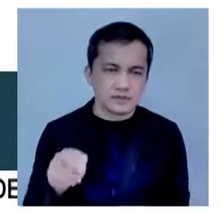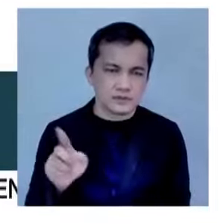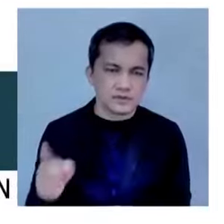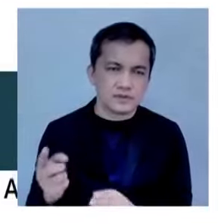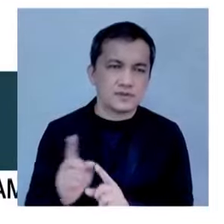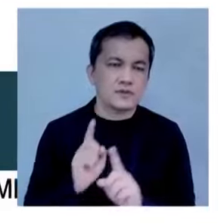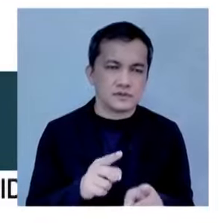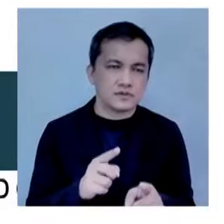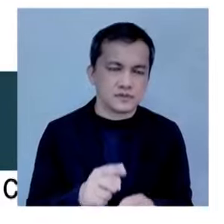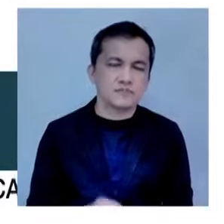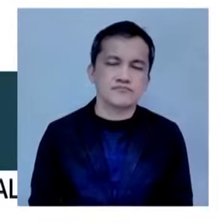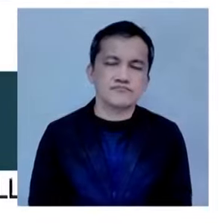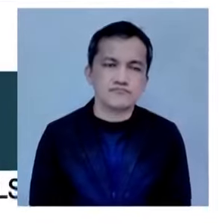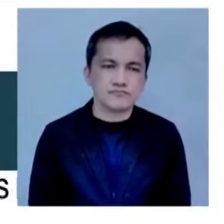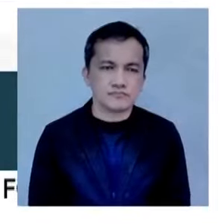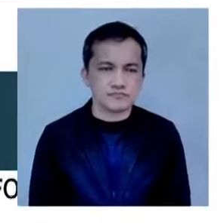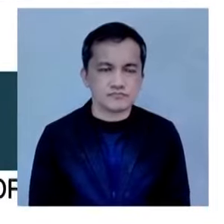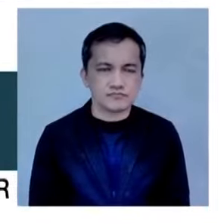at sumagot.